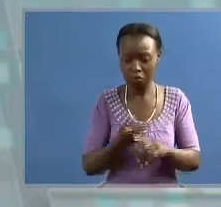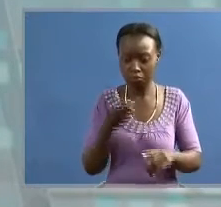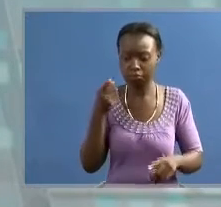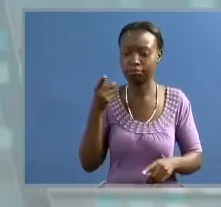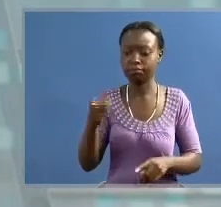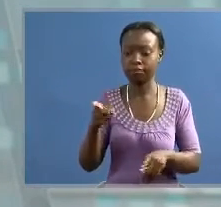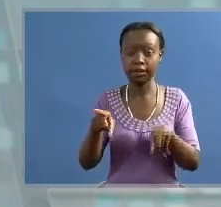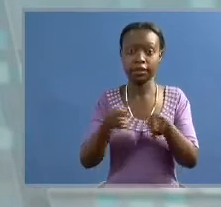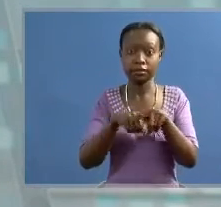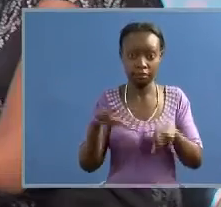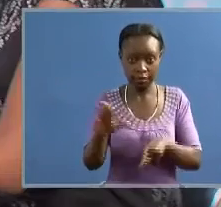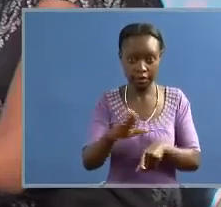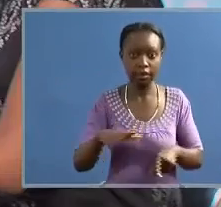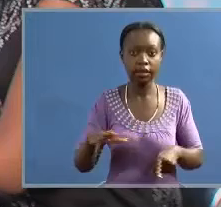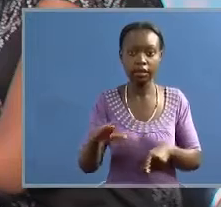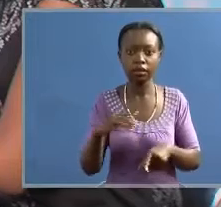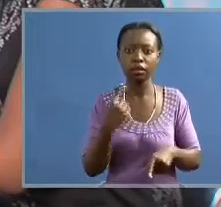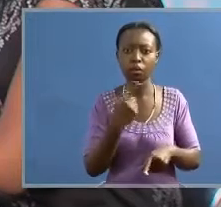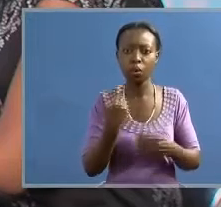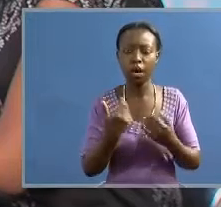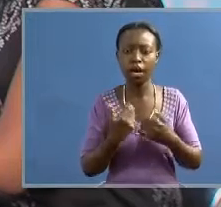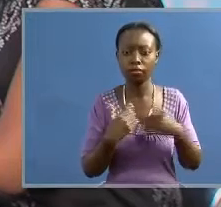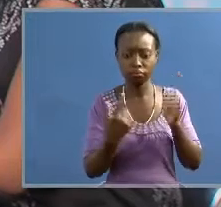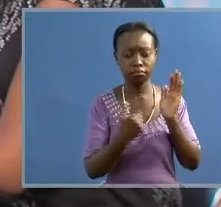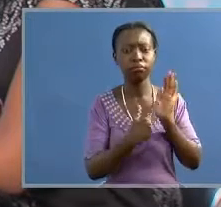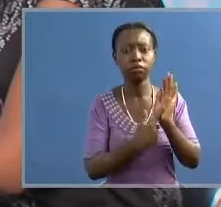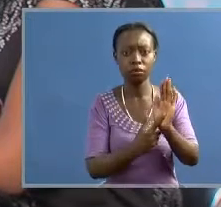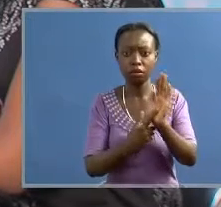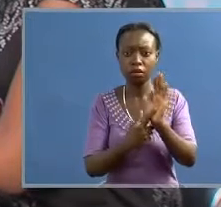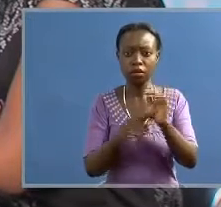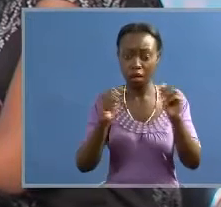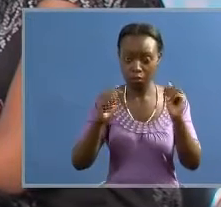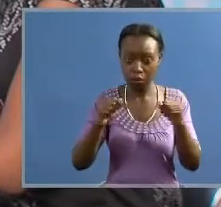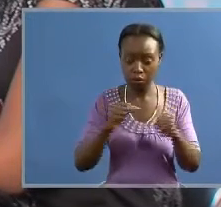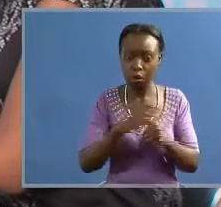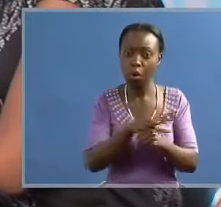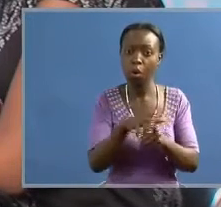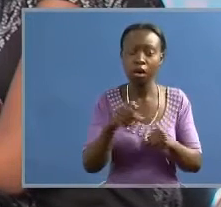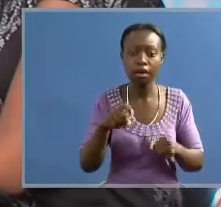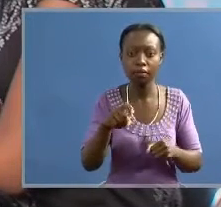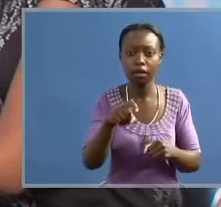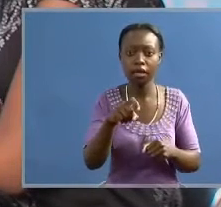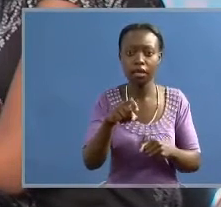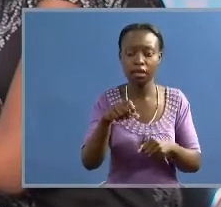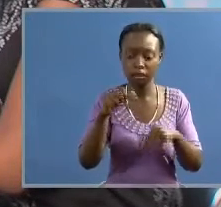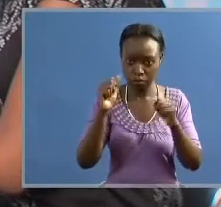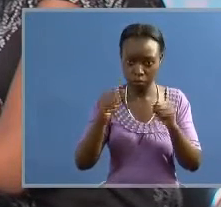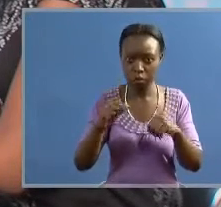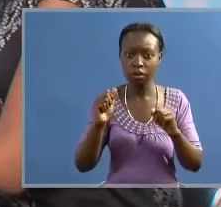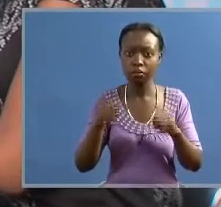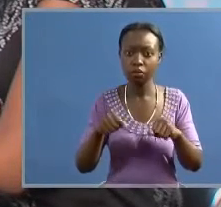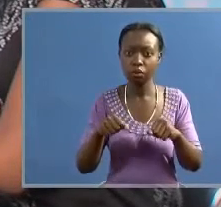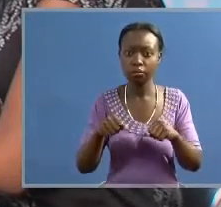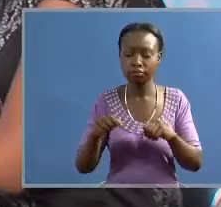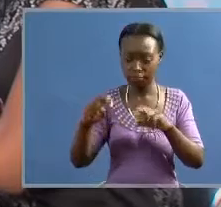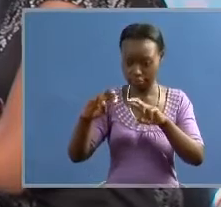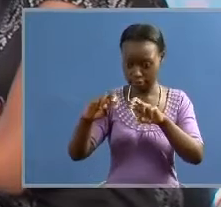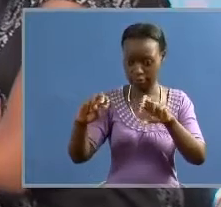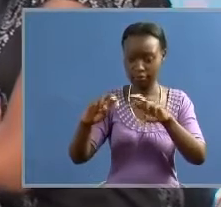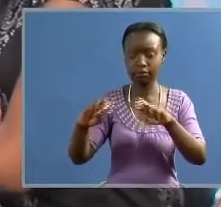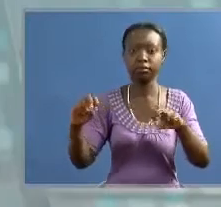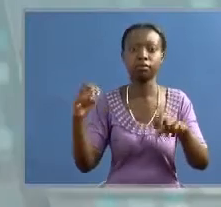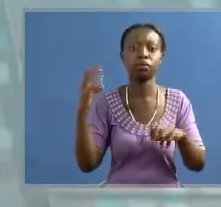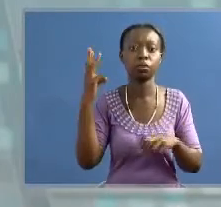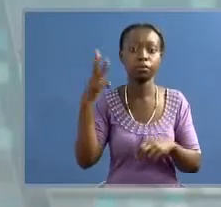who is presenting with symptoms that are suspected to be COVID-19 can be a candidate for testing.